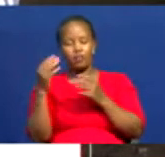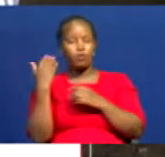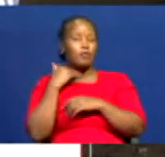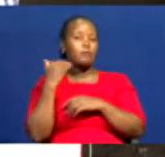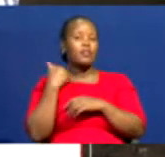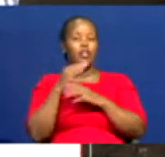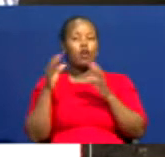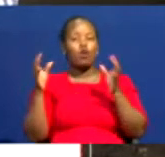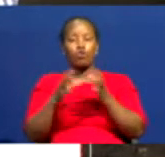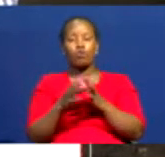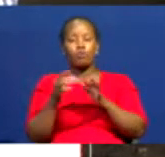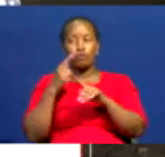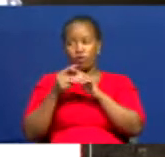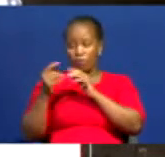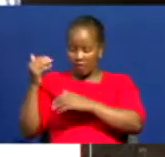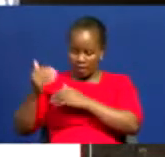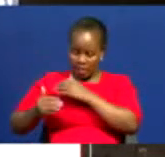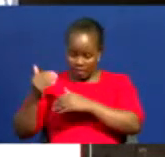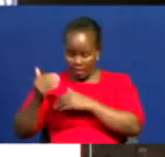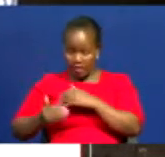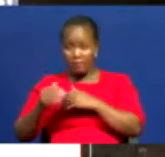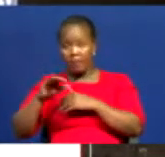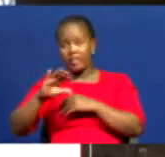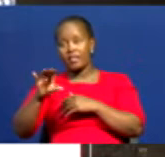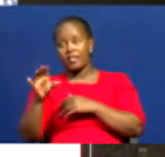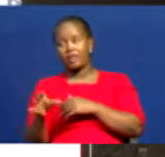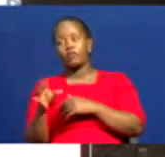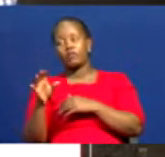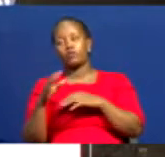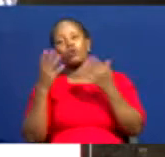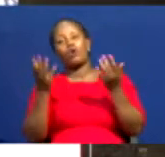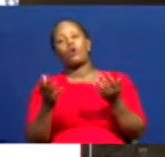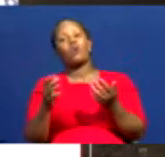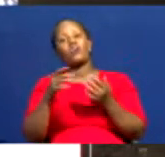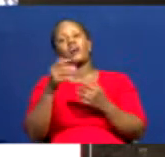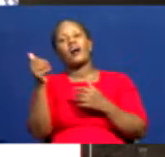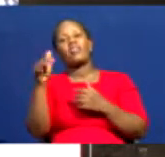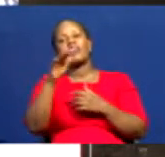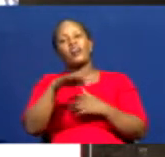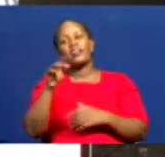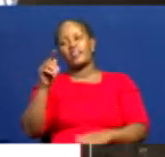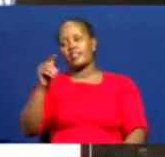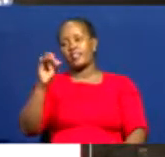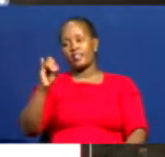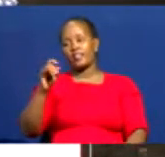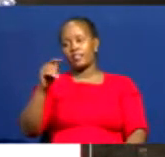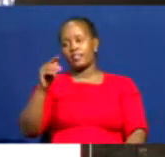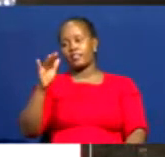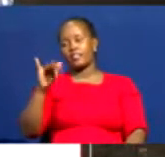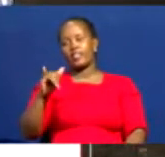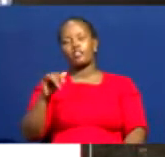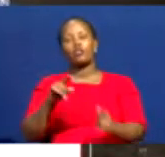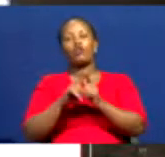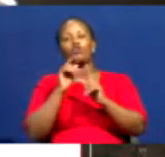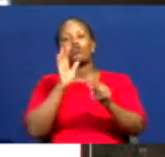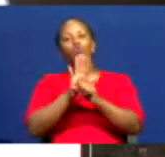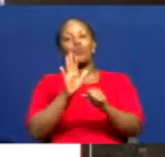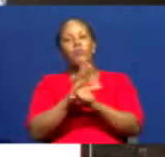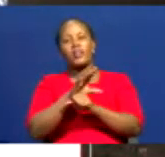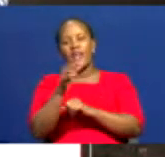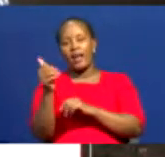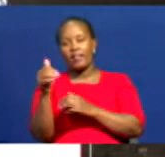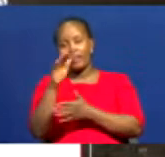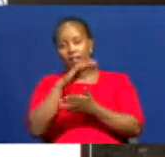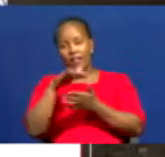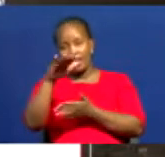the neighbor county or constituency of Tiati, and many others. So